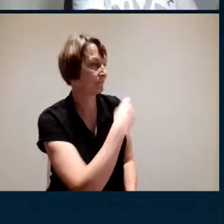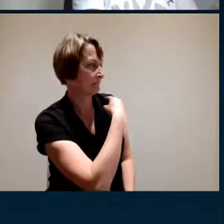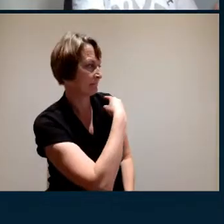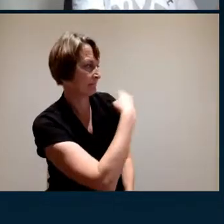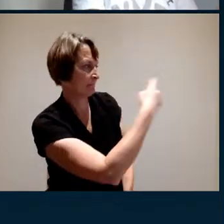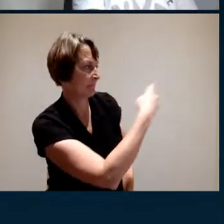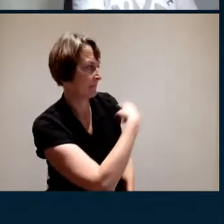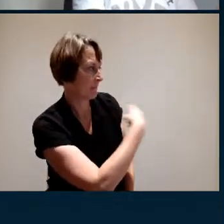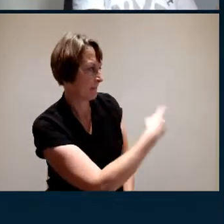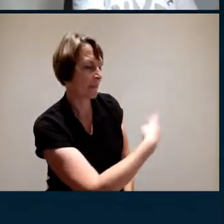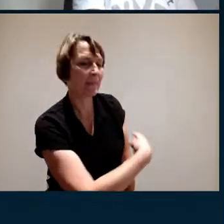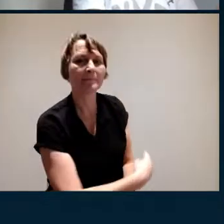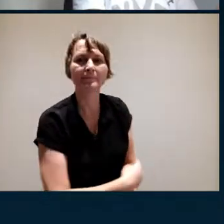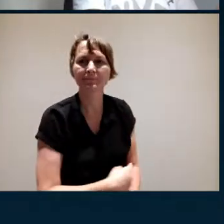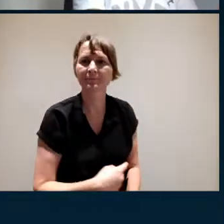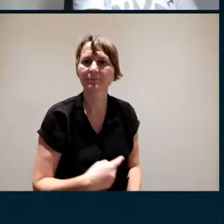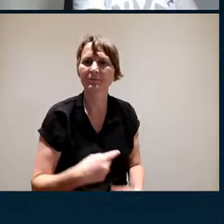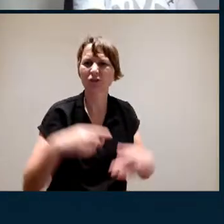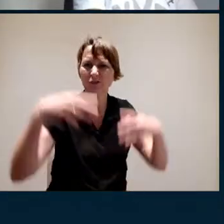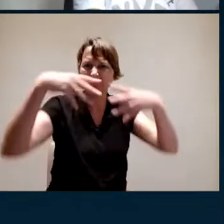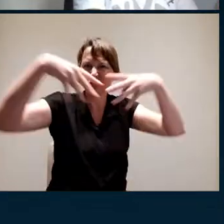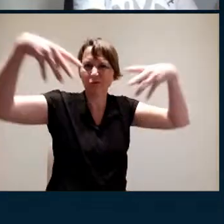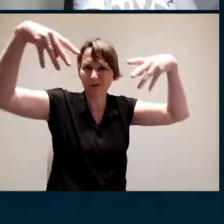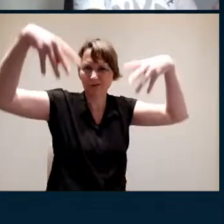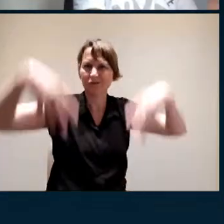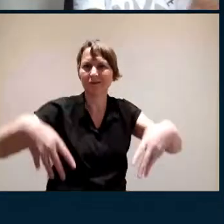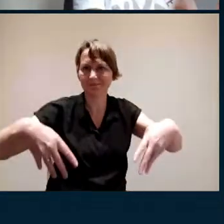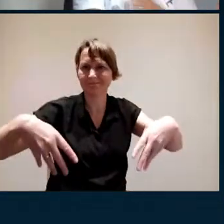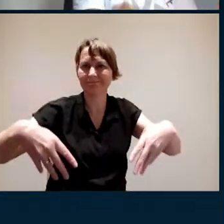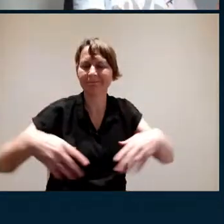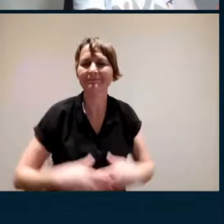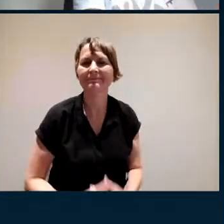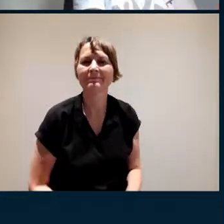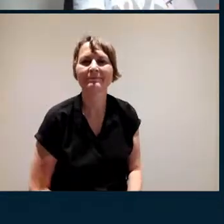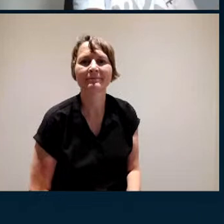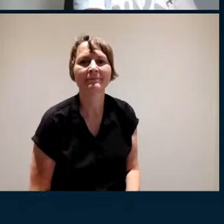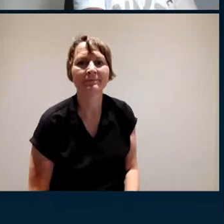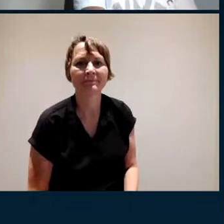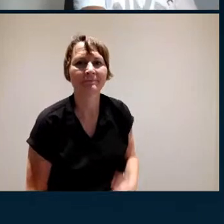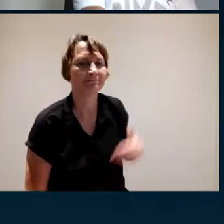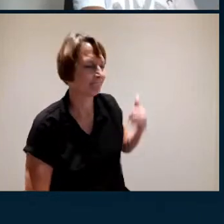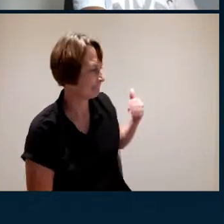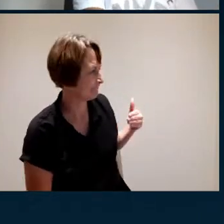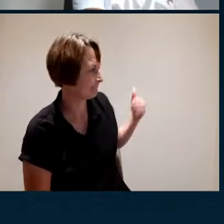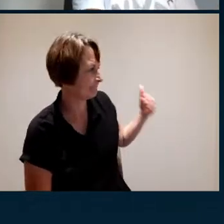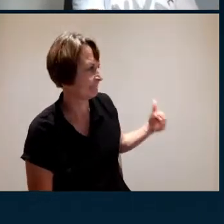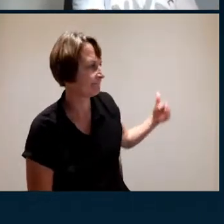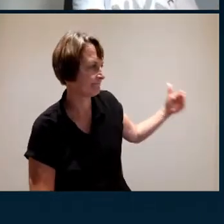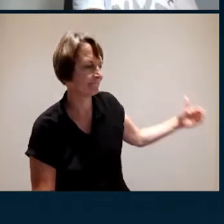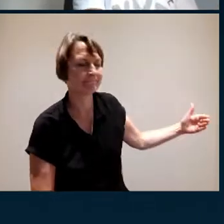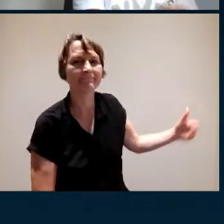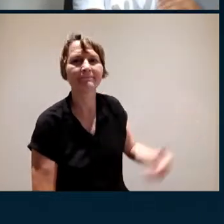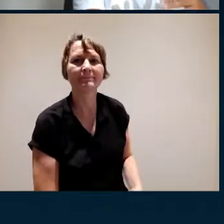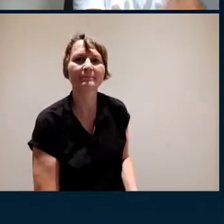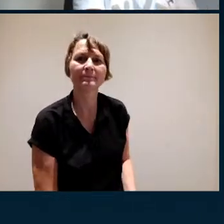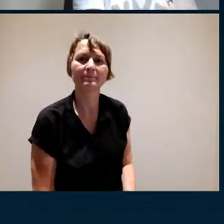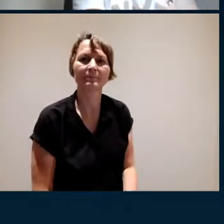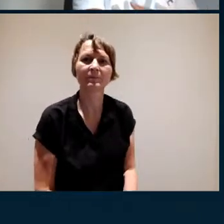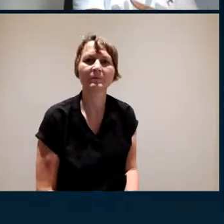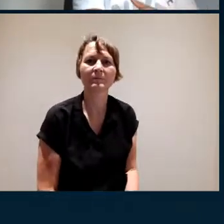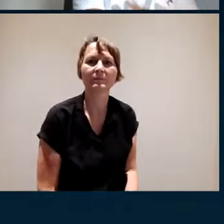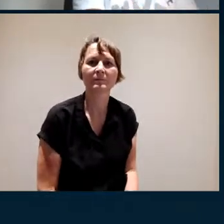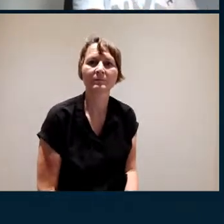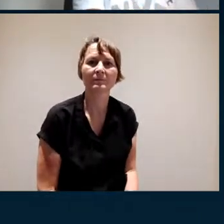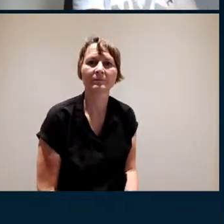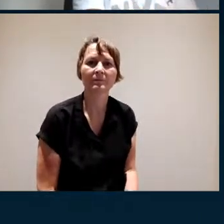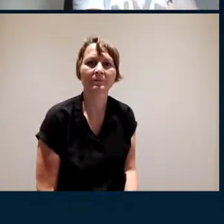what you always see, this Azure AD with Azure DevOps and Azure Platform. You have all your COE and DevOps